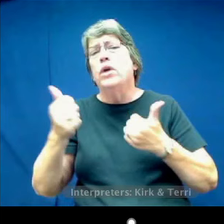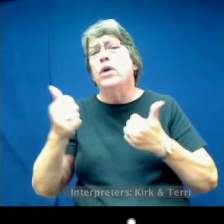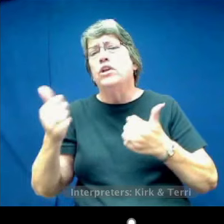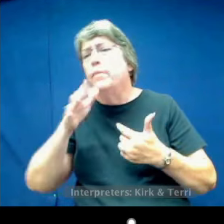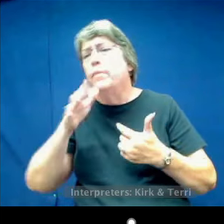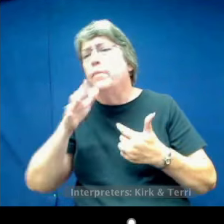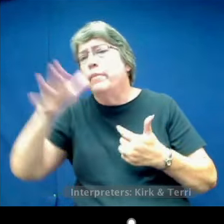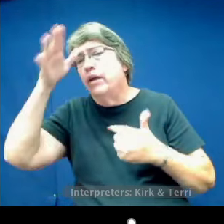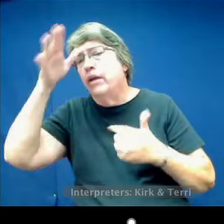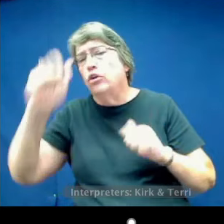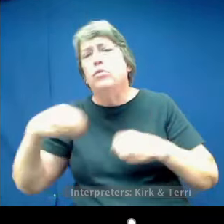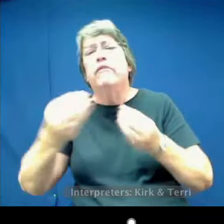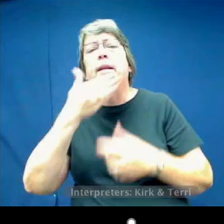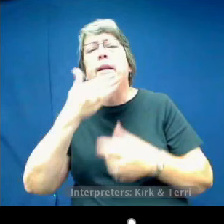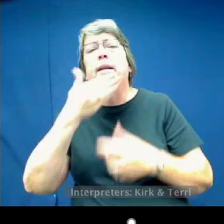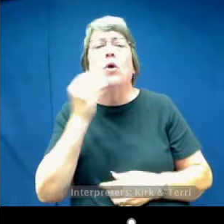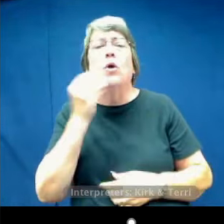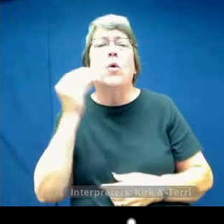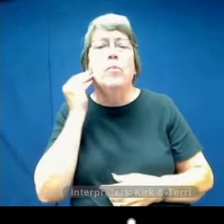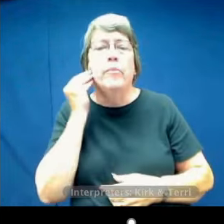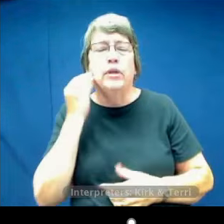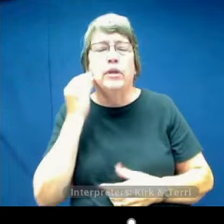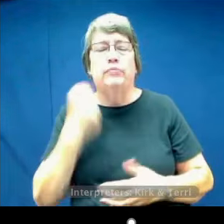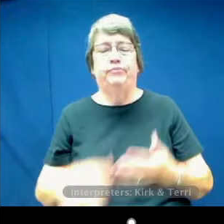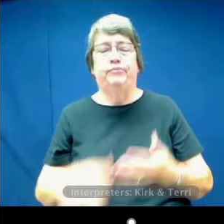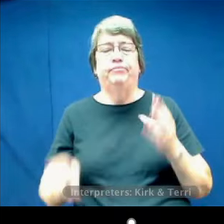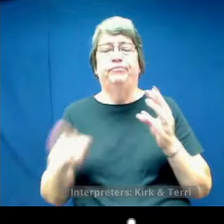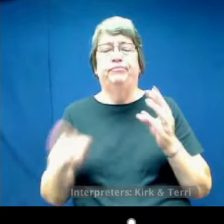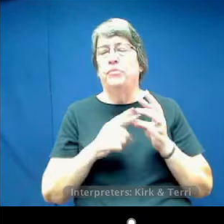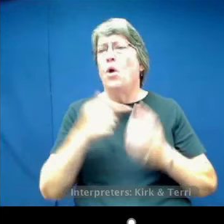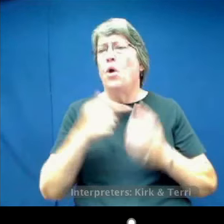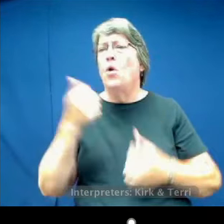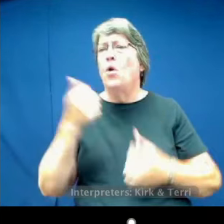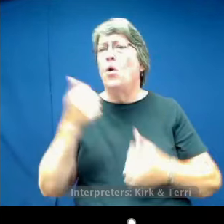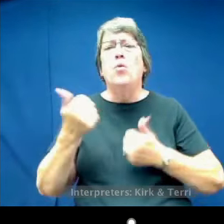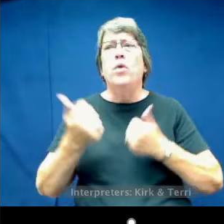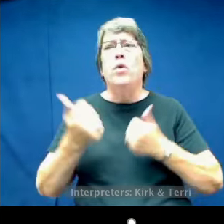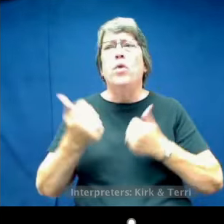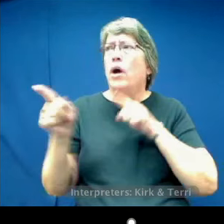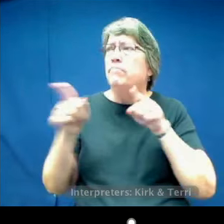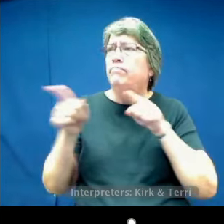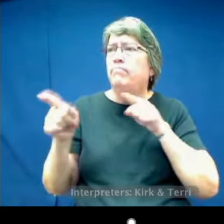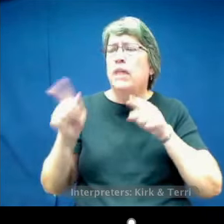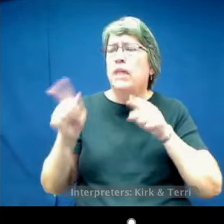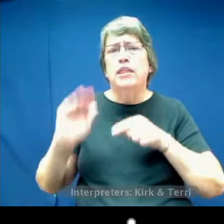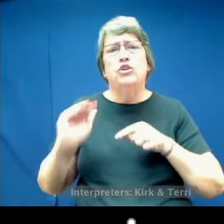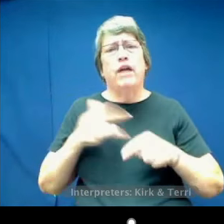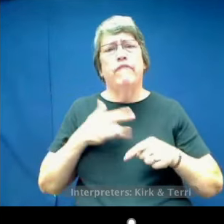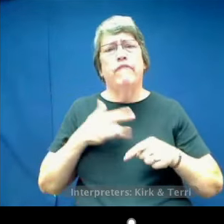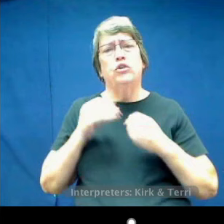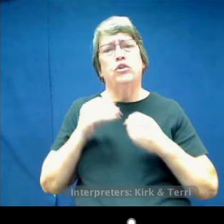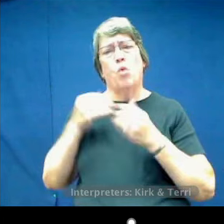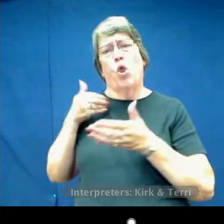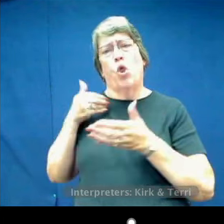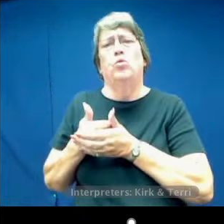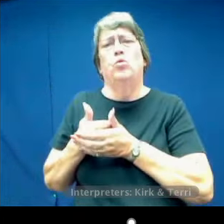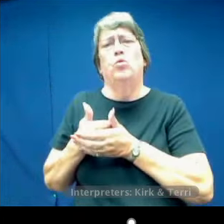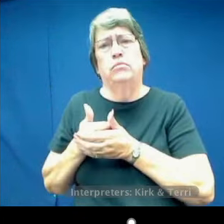whether the child has stronger ties to one or attachment to one or the other parent, where the child's been living